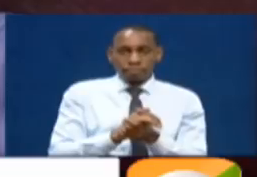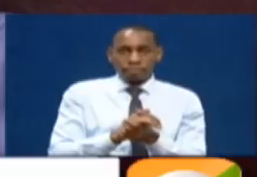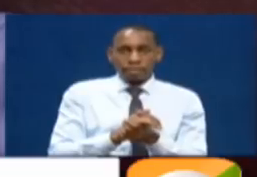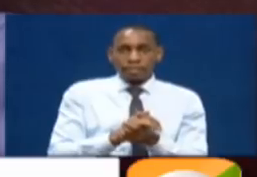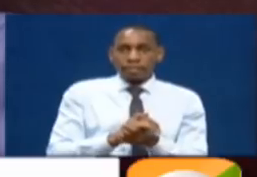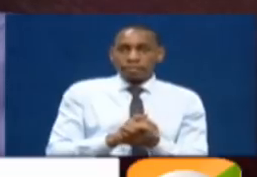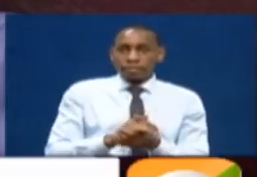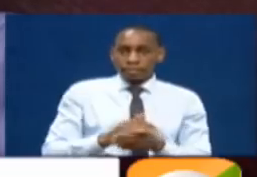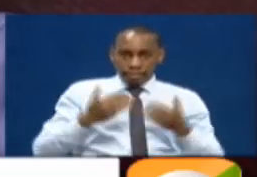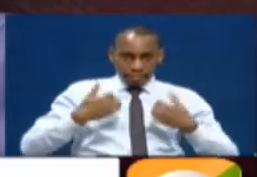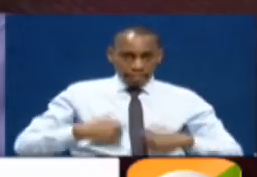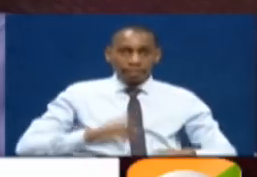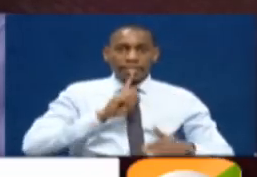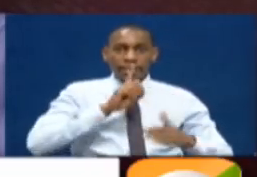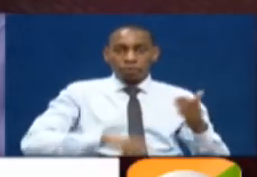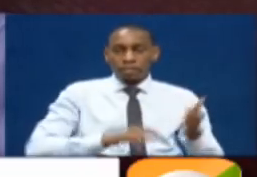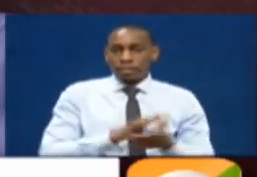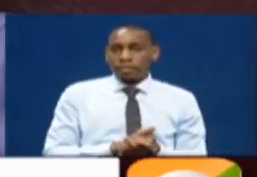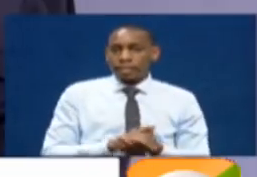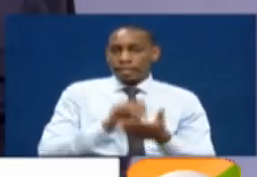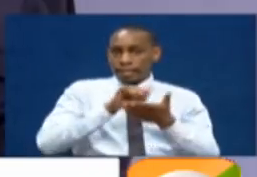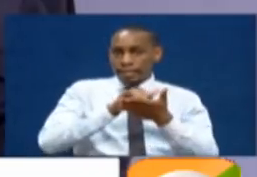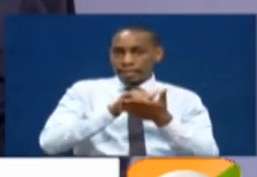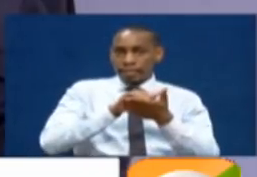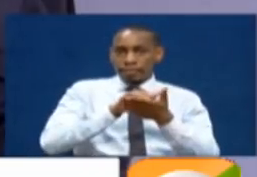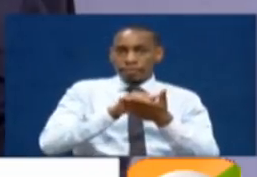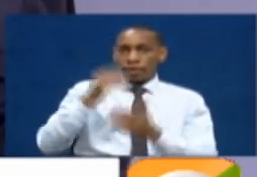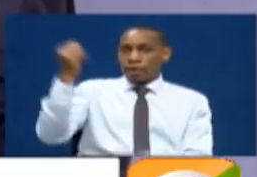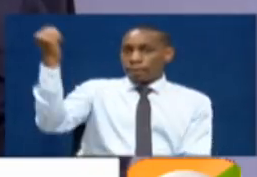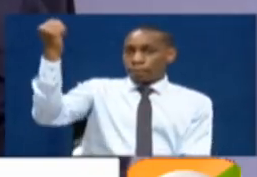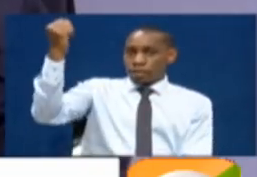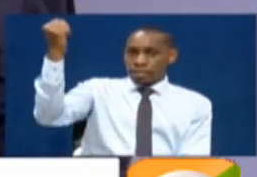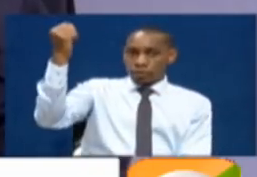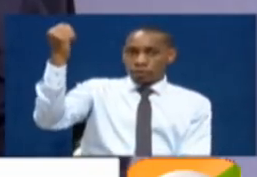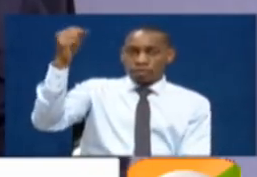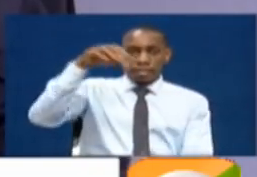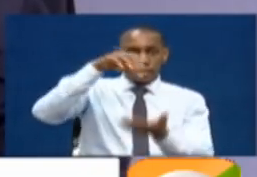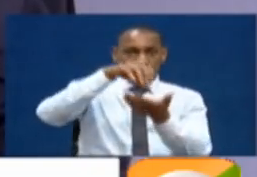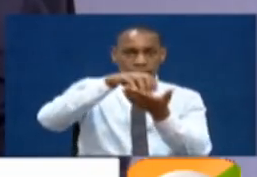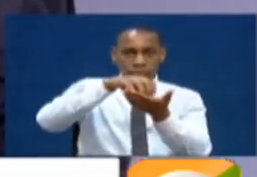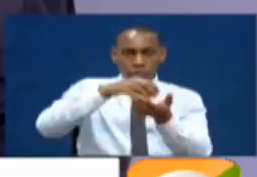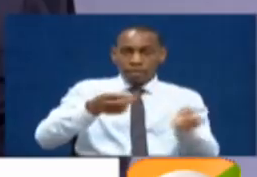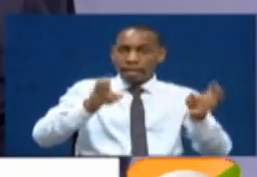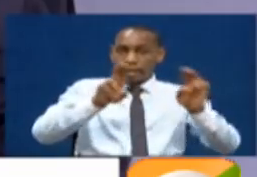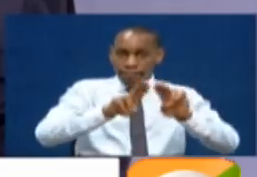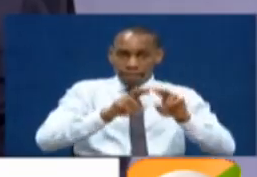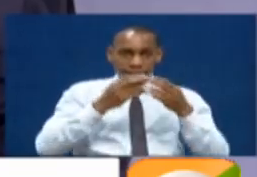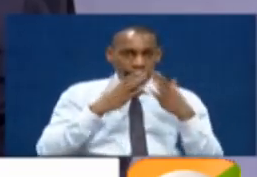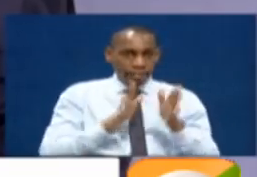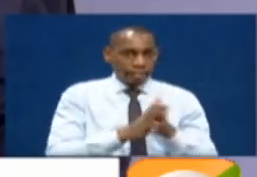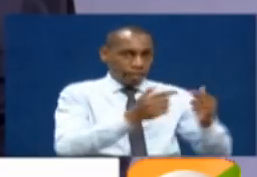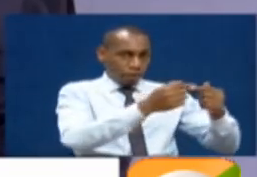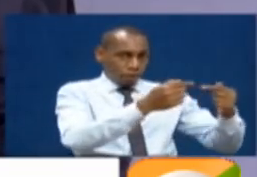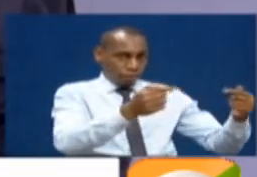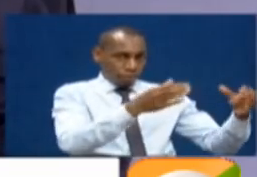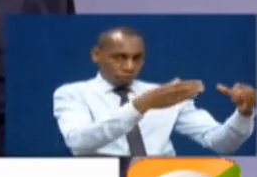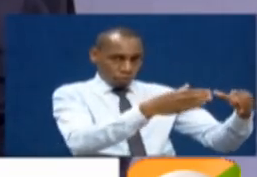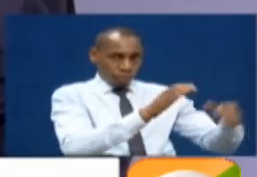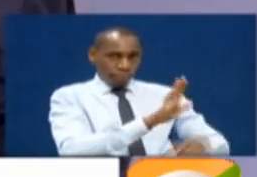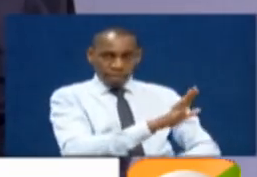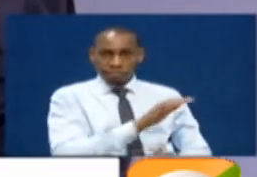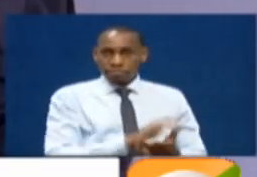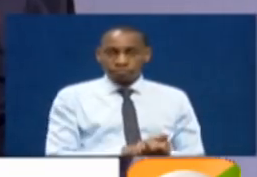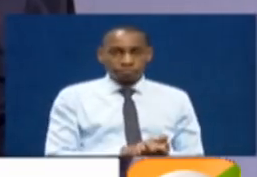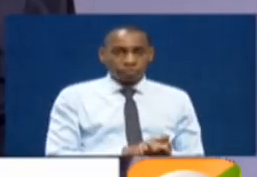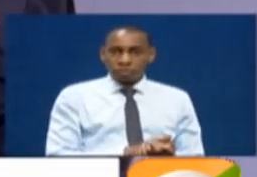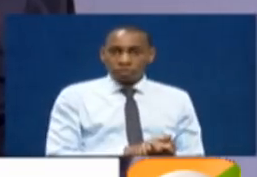to say that the way the political scenario unfolded, the opposition has not